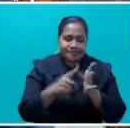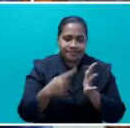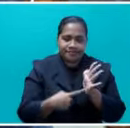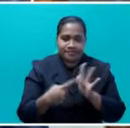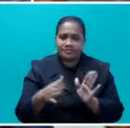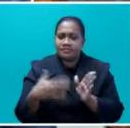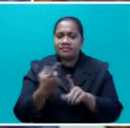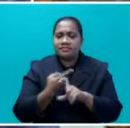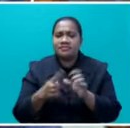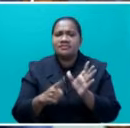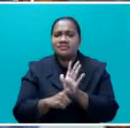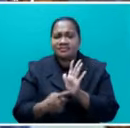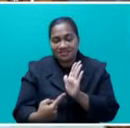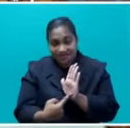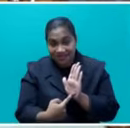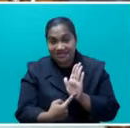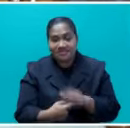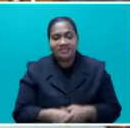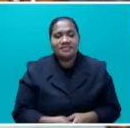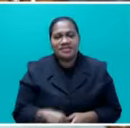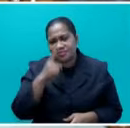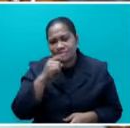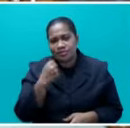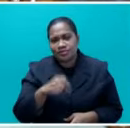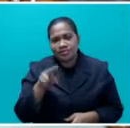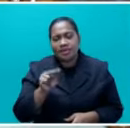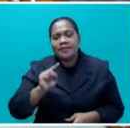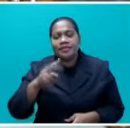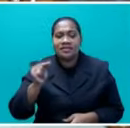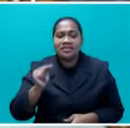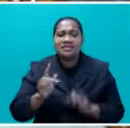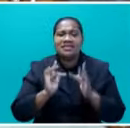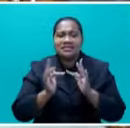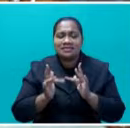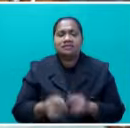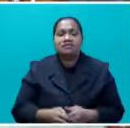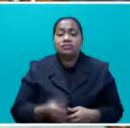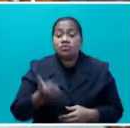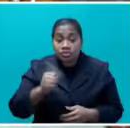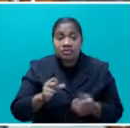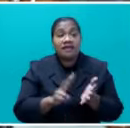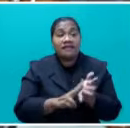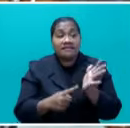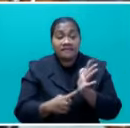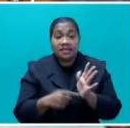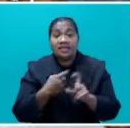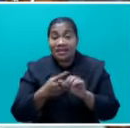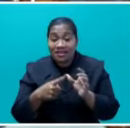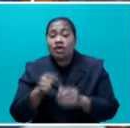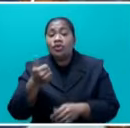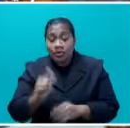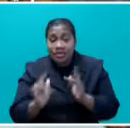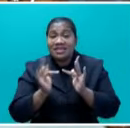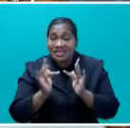need necessarily VT card, but they need internet connectivity. To use VT card, you actually need internet connectivity. So she